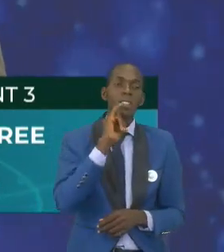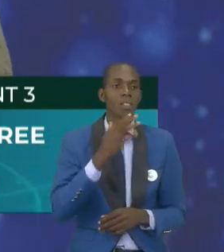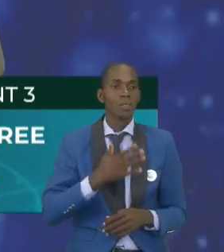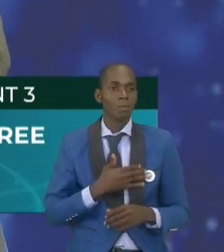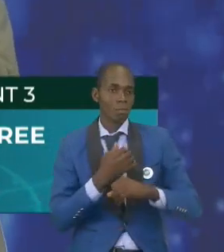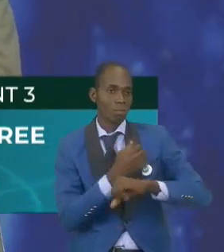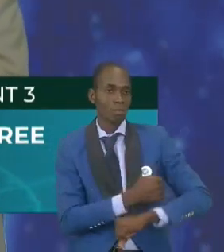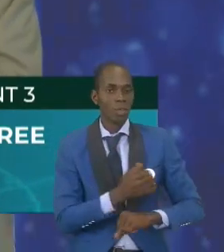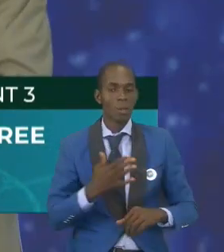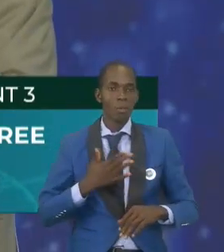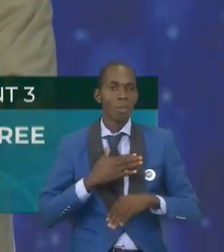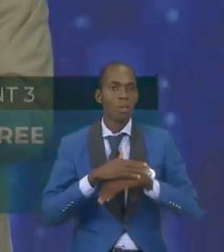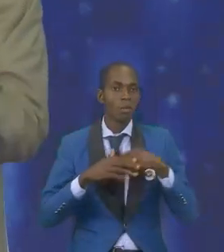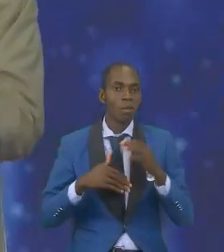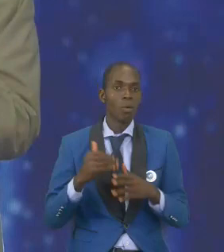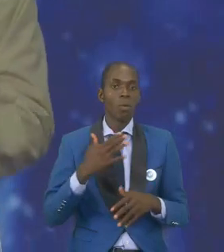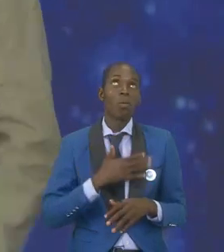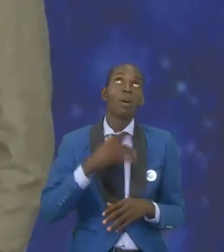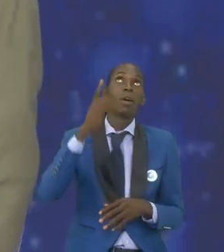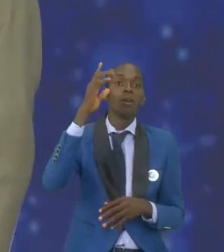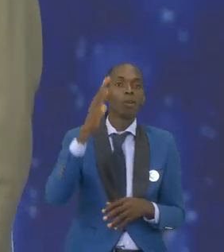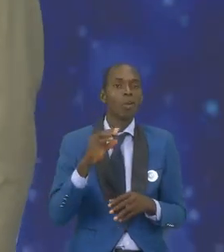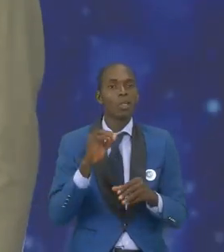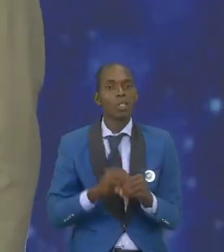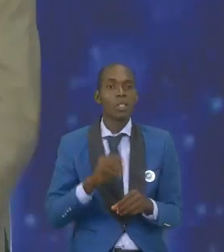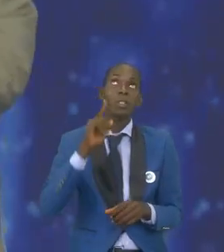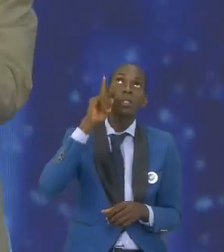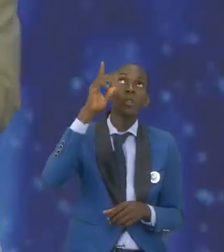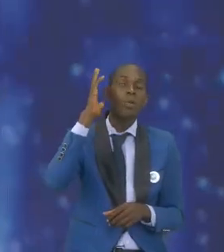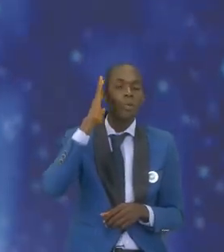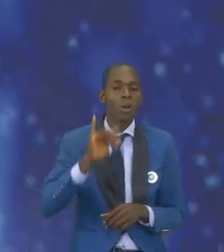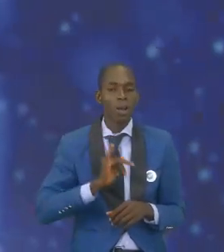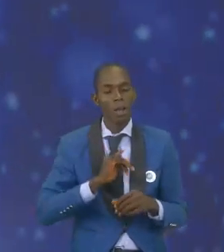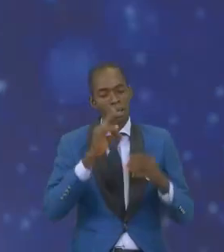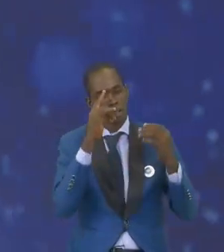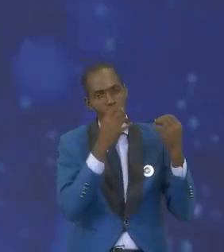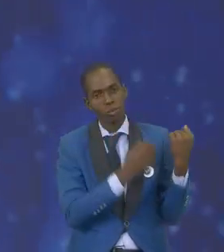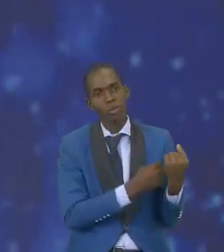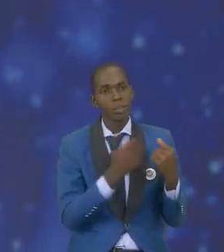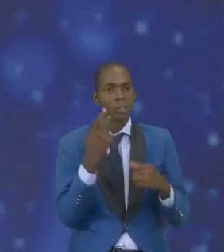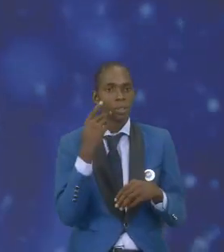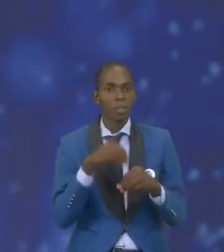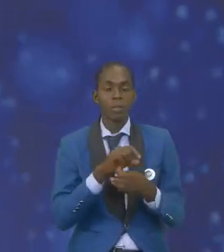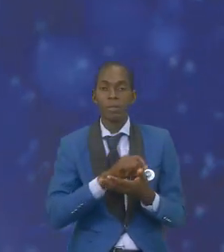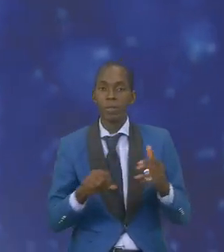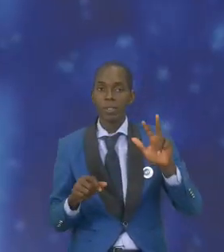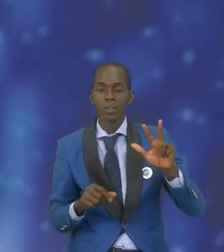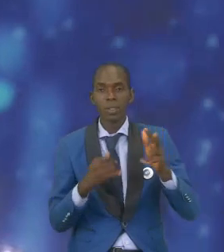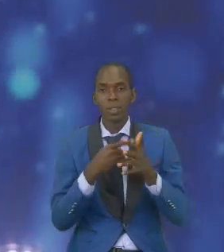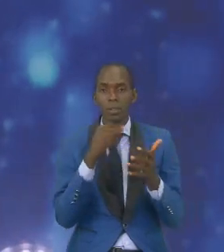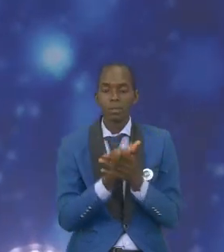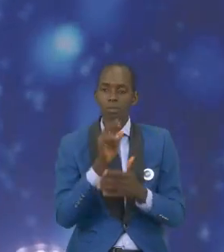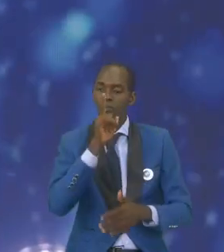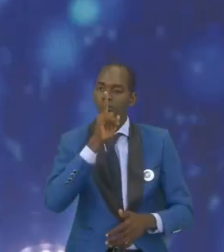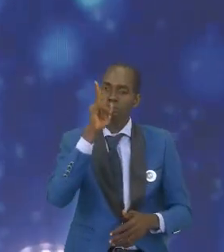is my fortress, my God, in him will I trust. Look at verse 3. In verse 3, it says, surely,